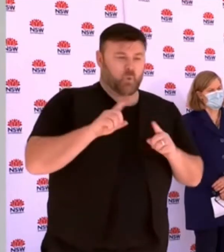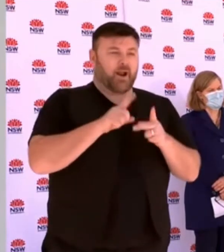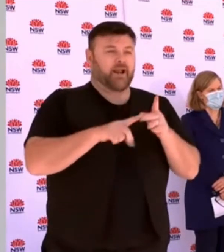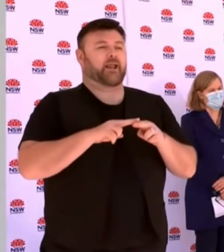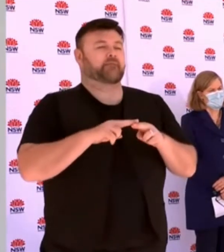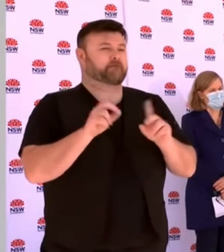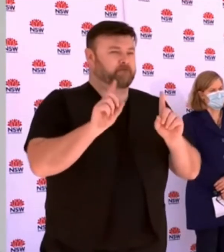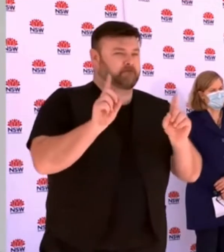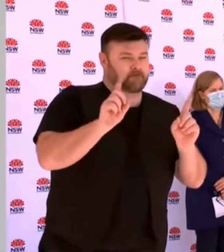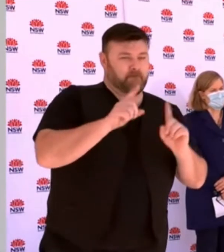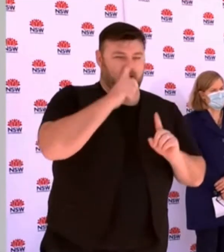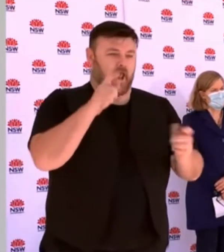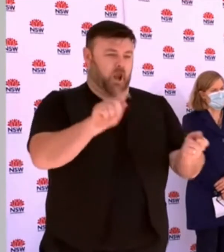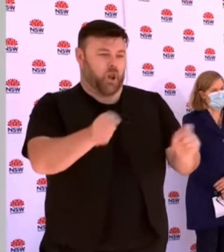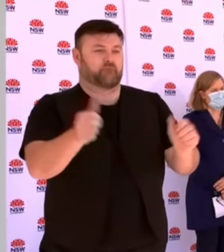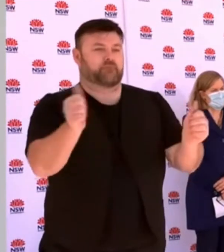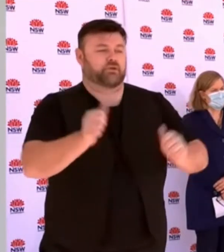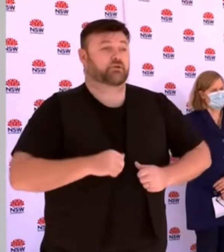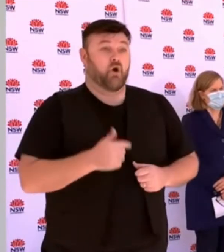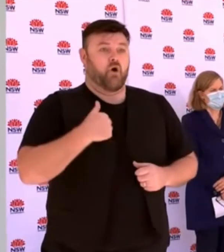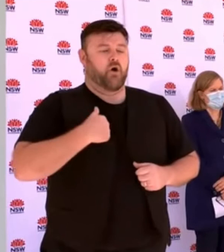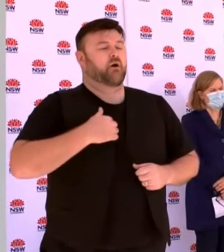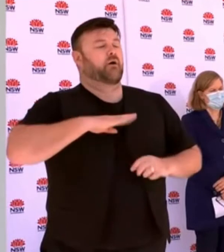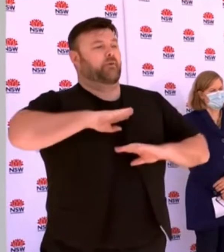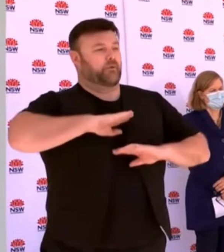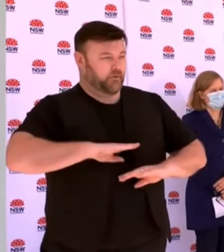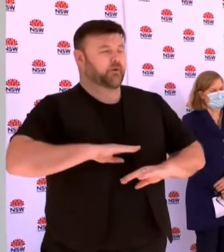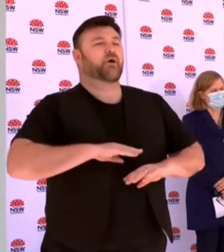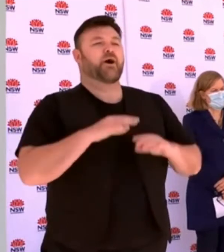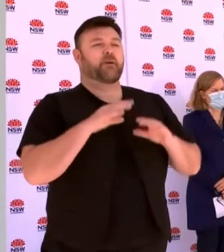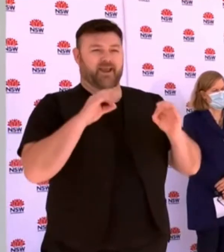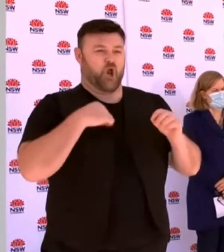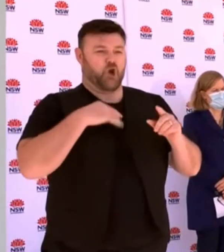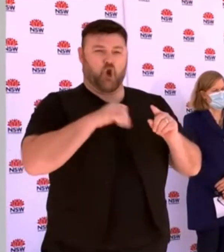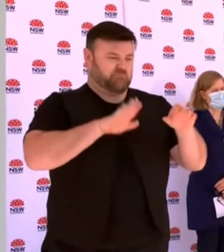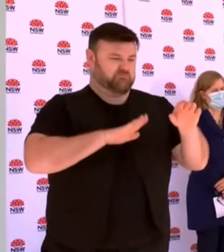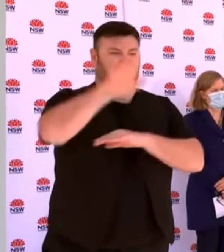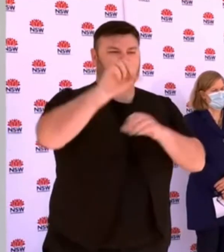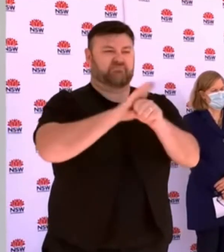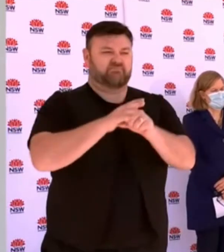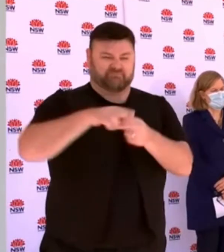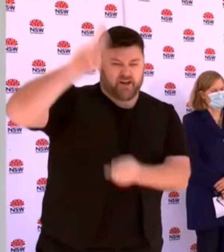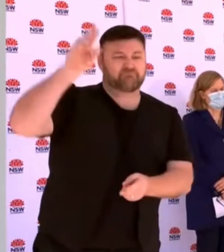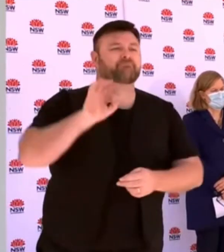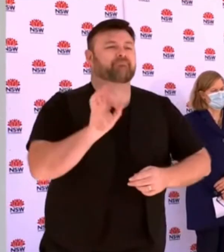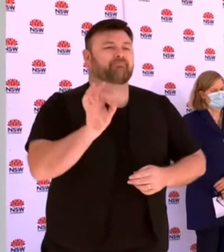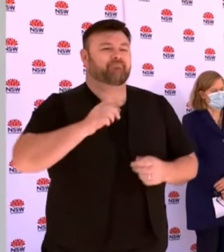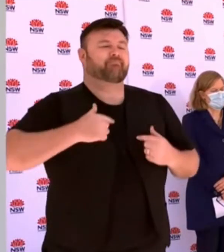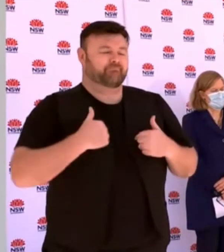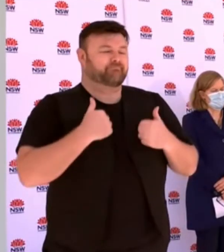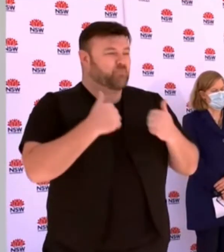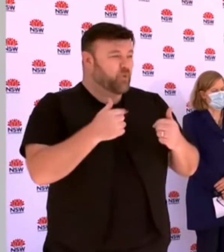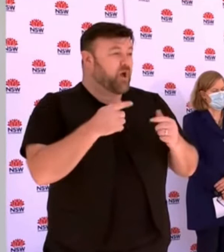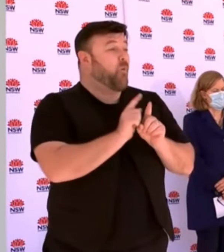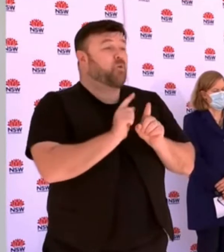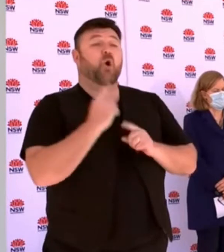I'm relieved that there hasn't been a huge surge in numbers. I'm also relieved that the tide seems to be shifting in relation to the number of people who've been